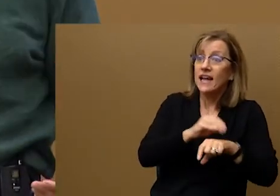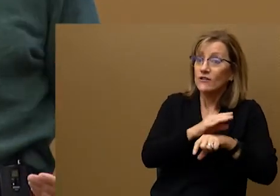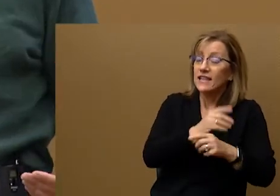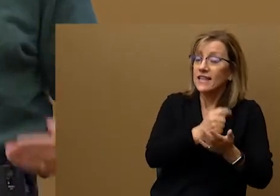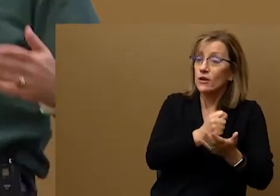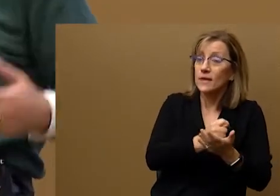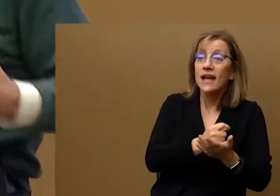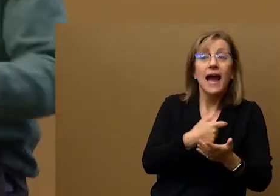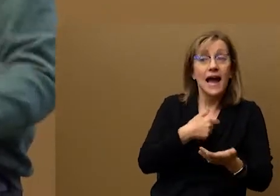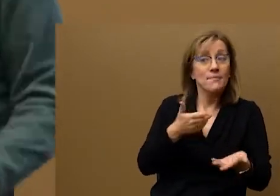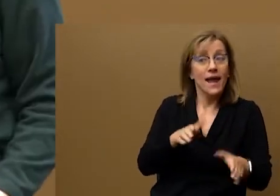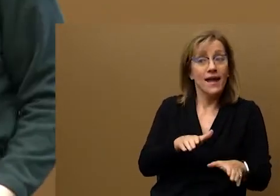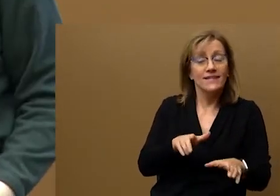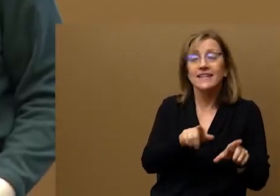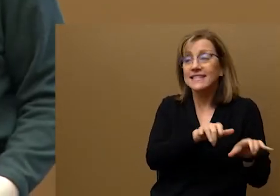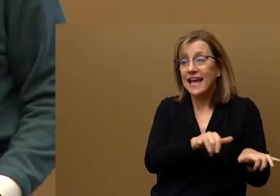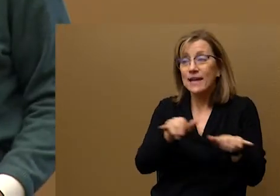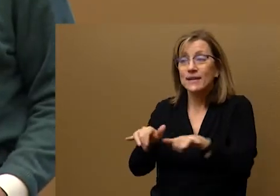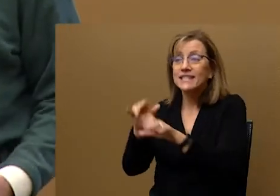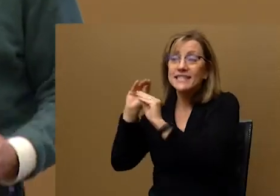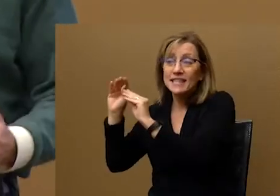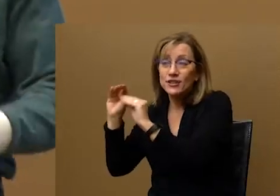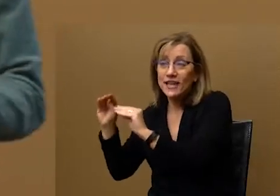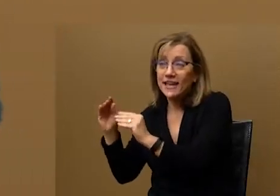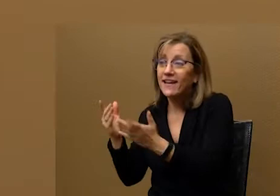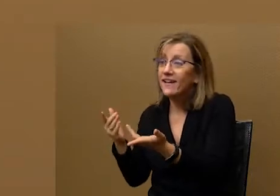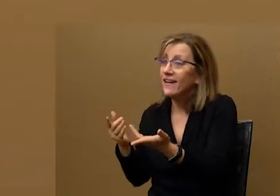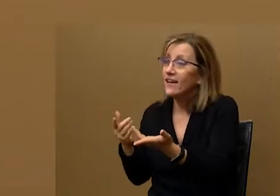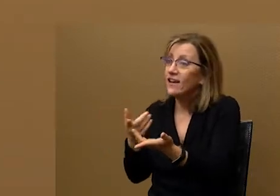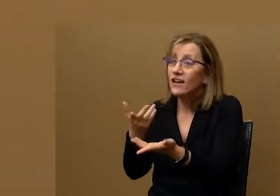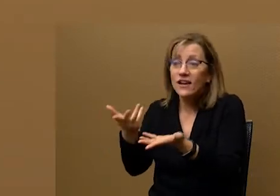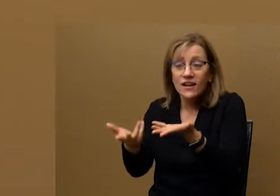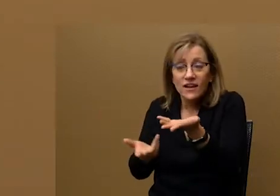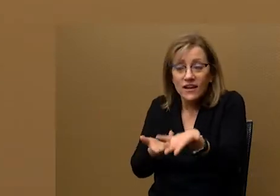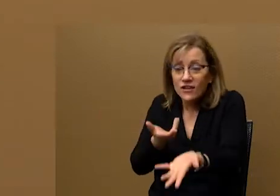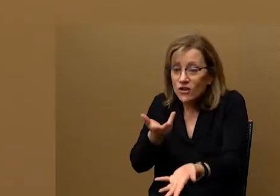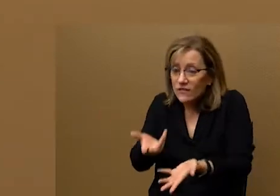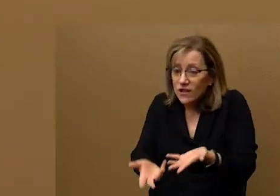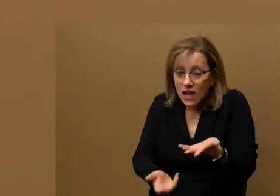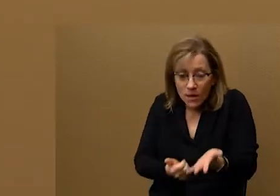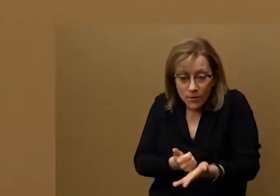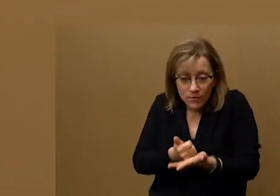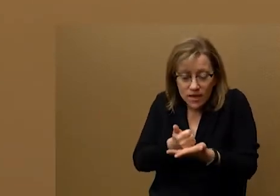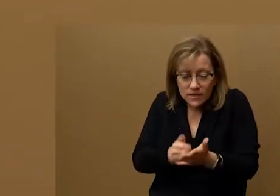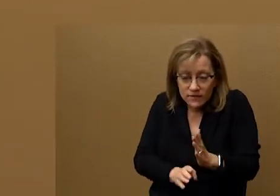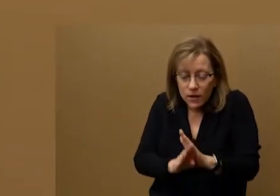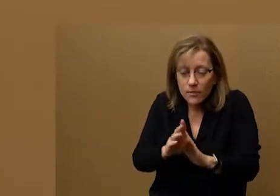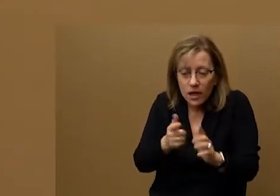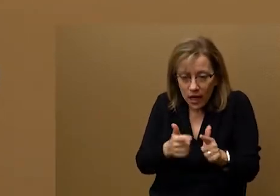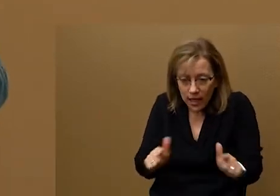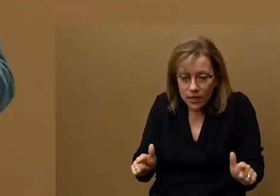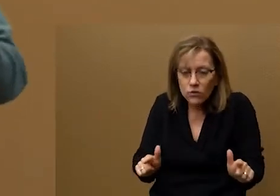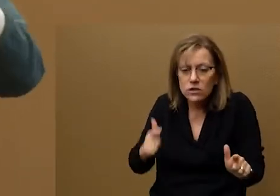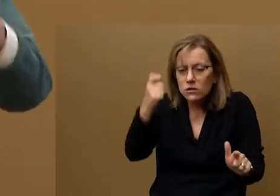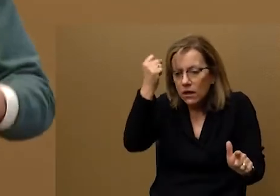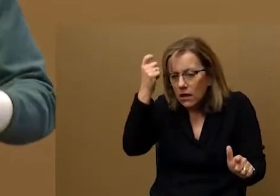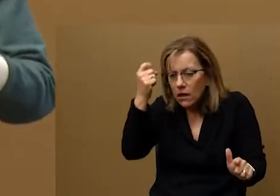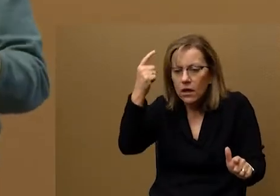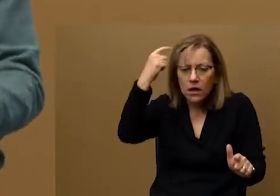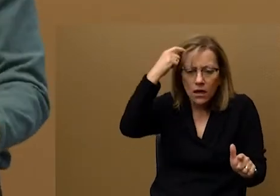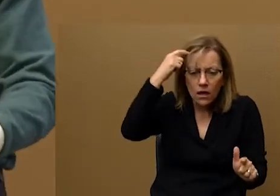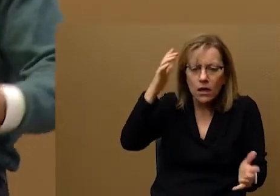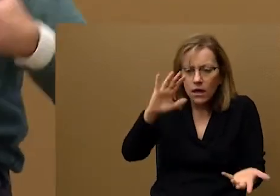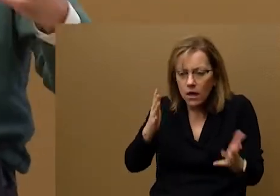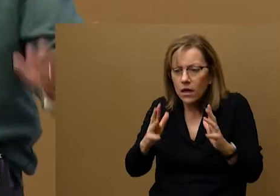I bet it's the same in teaching. Because you're there and somehow you have to help them develop language and cognitive skills and get